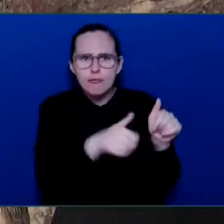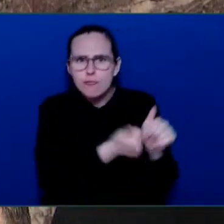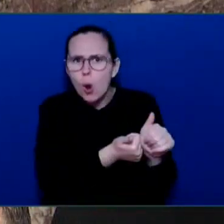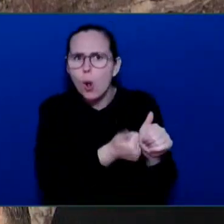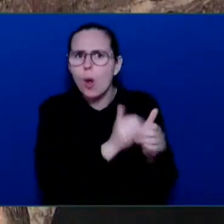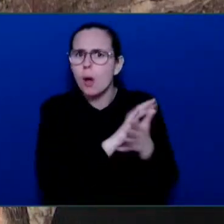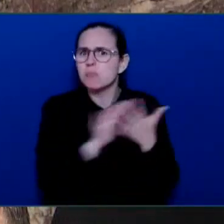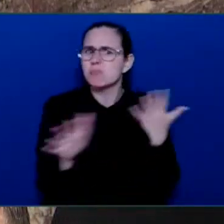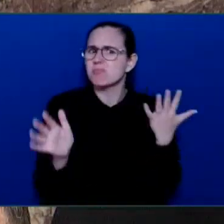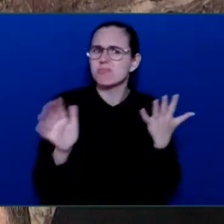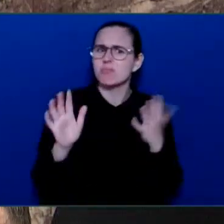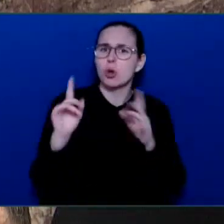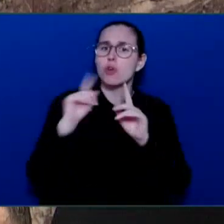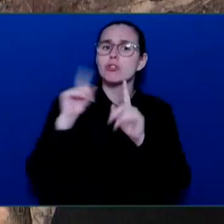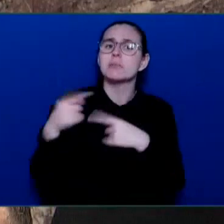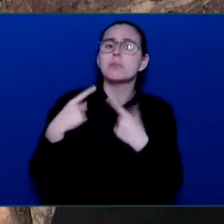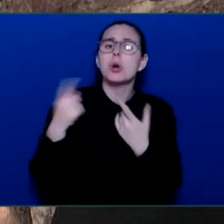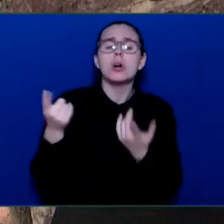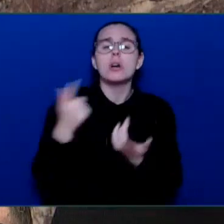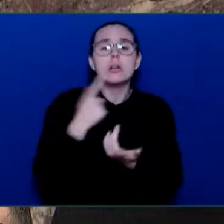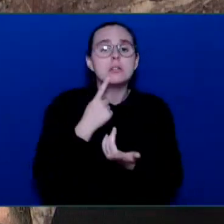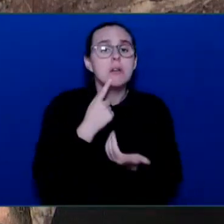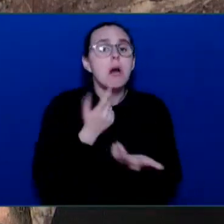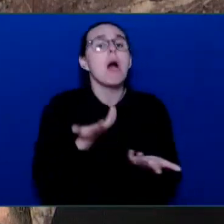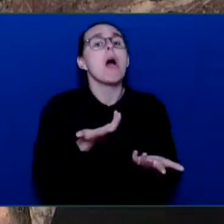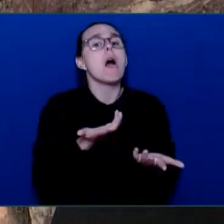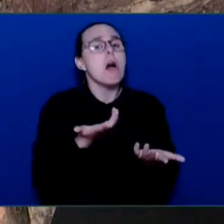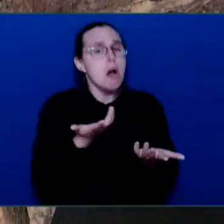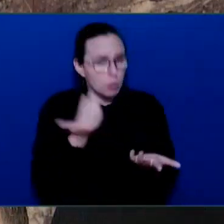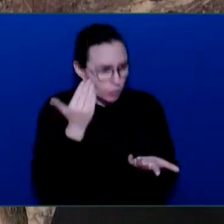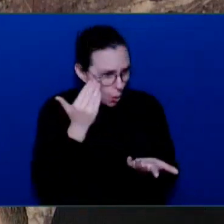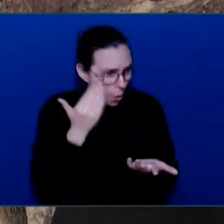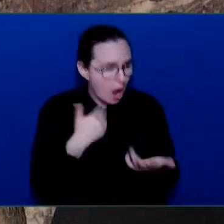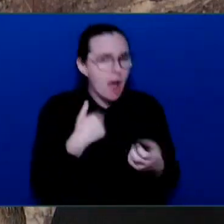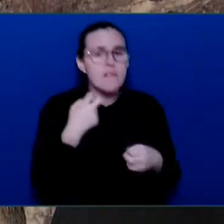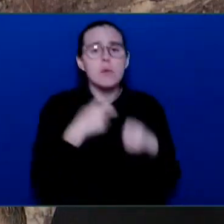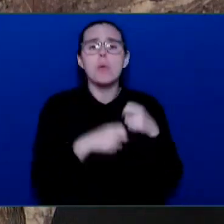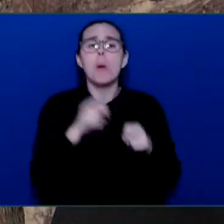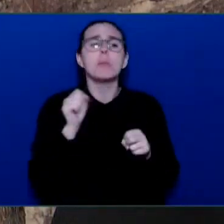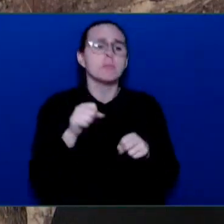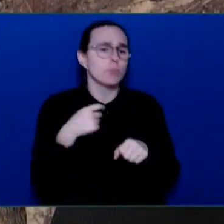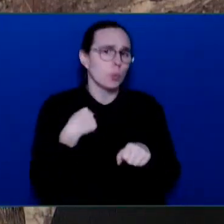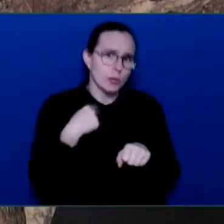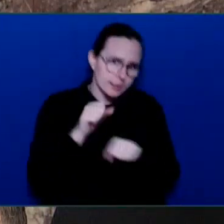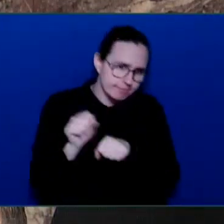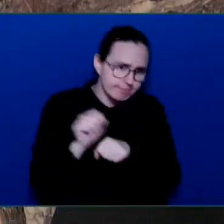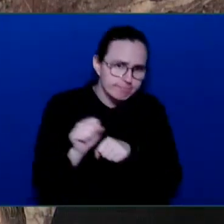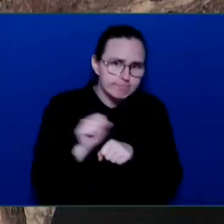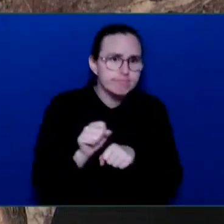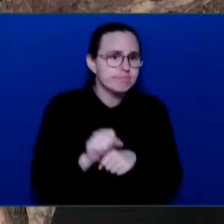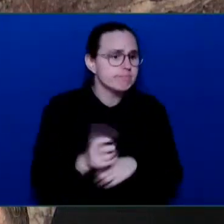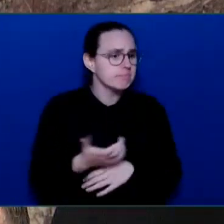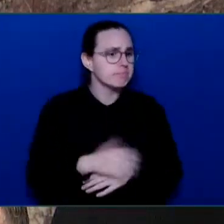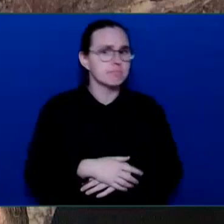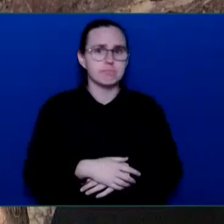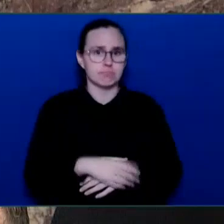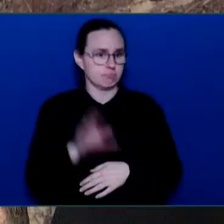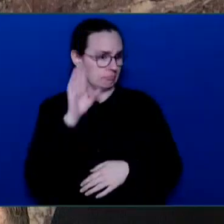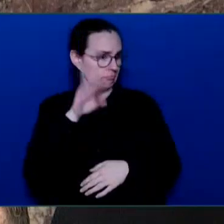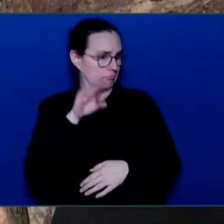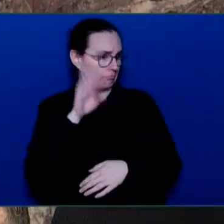working on them. It was just kind of like, yeah, stuff happens, end of quote. So the health minister has a chance